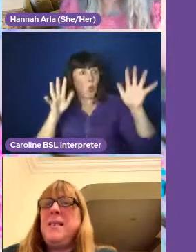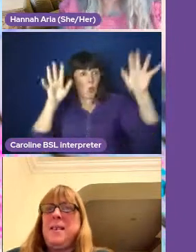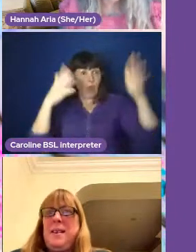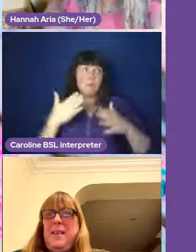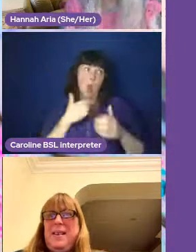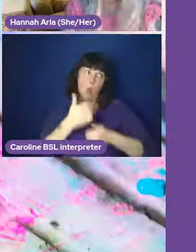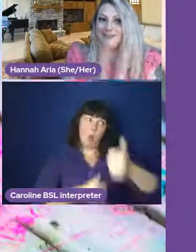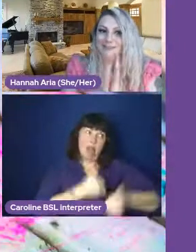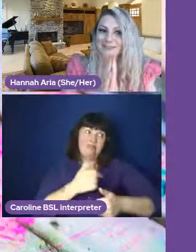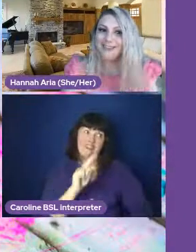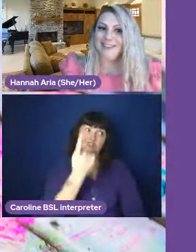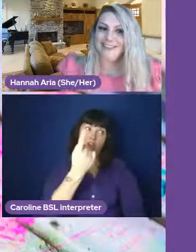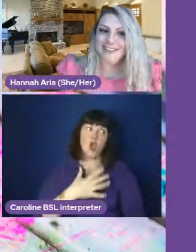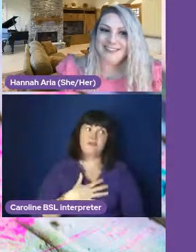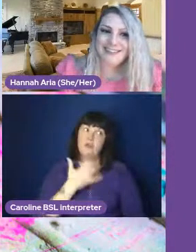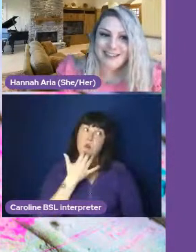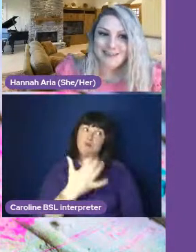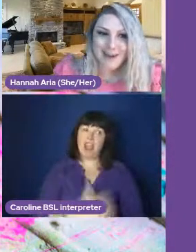going first.